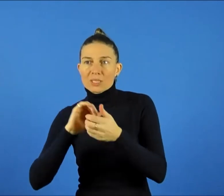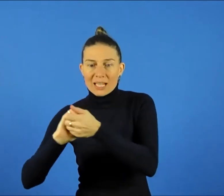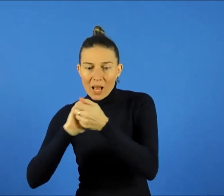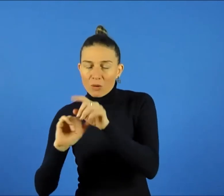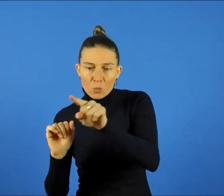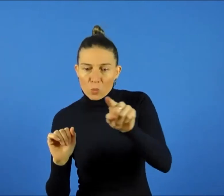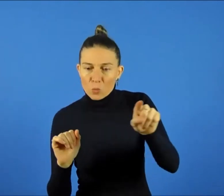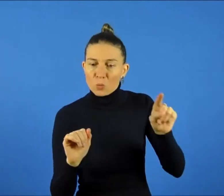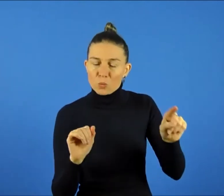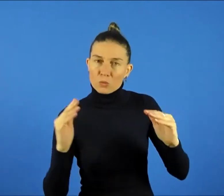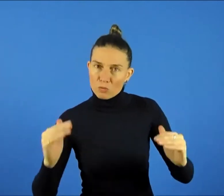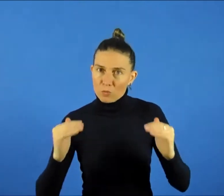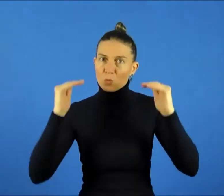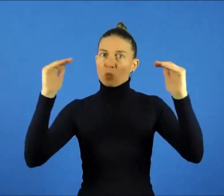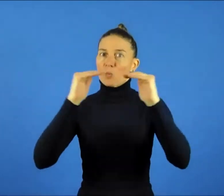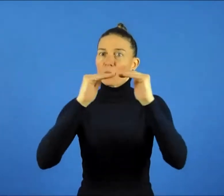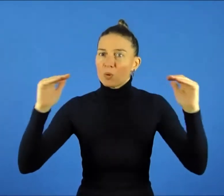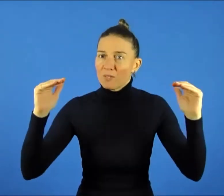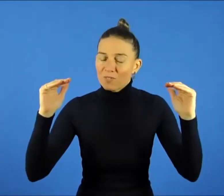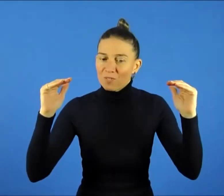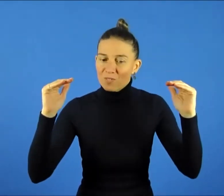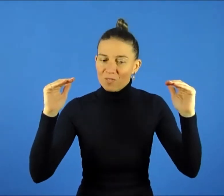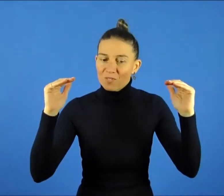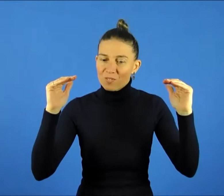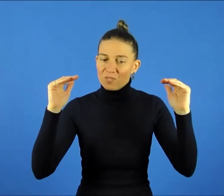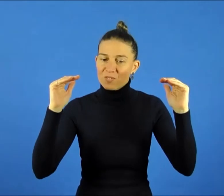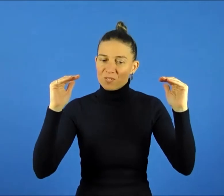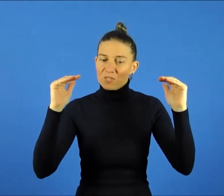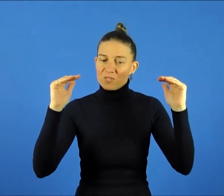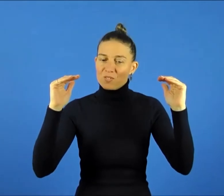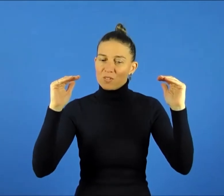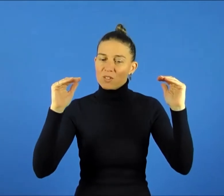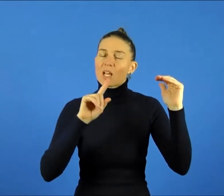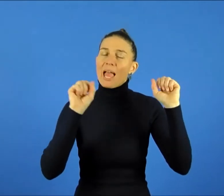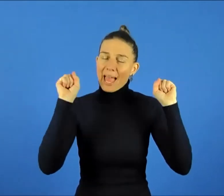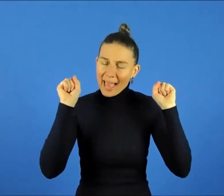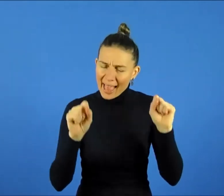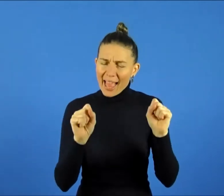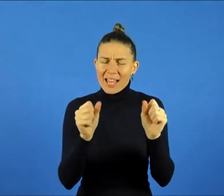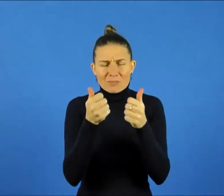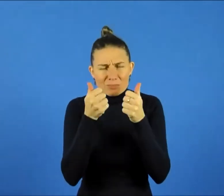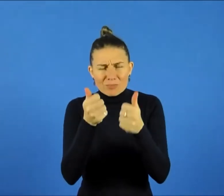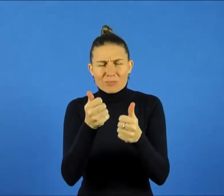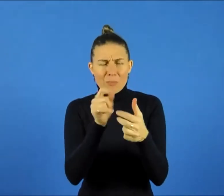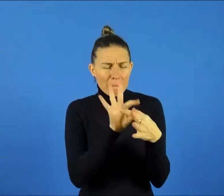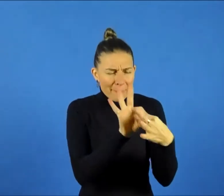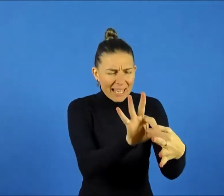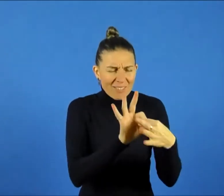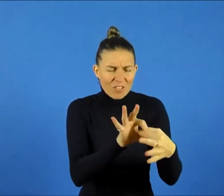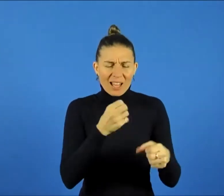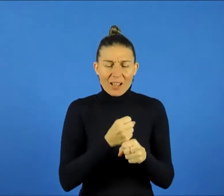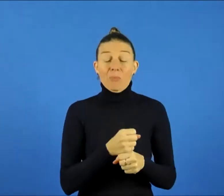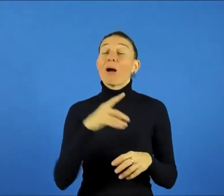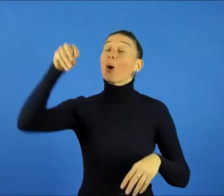level, and in order to make this as a meaningful engagement, we need to act together. And so that's